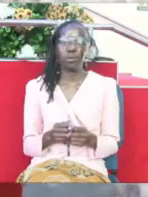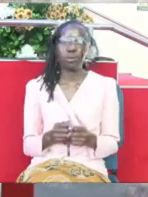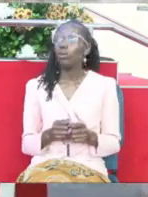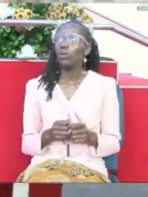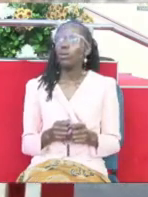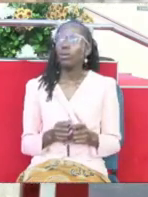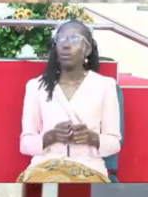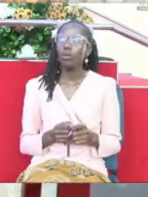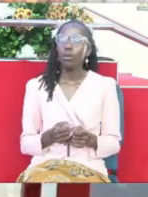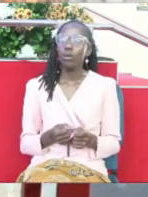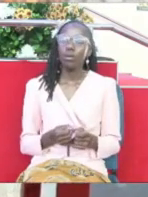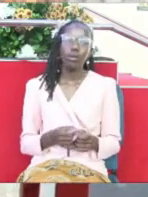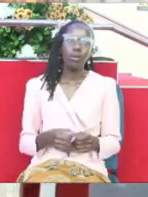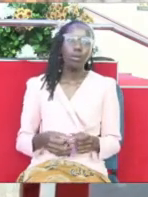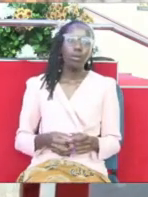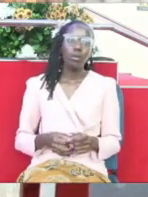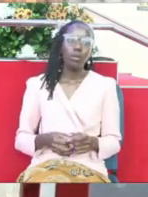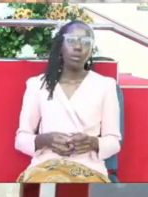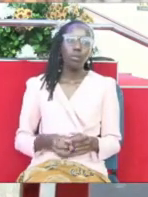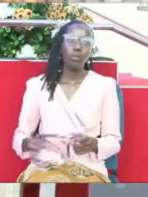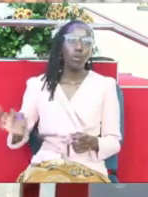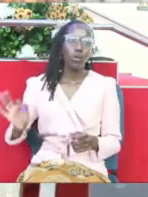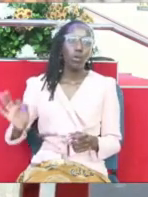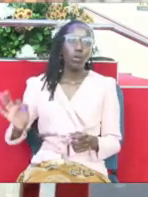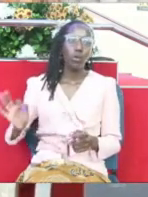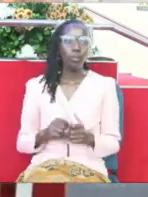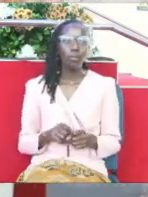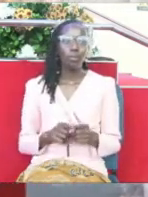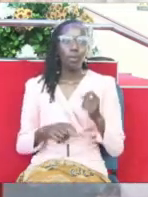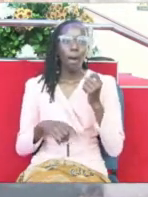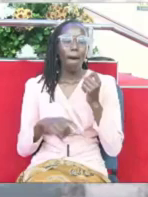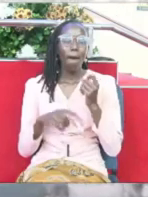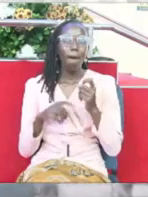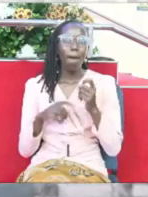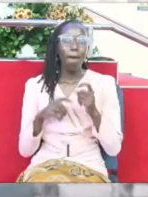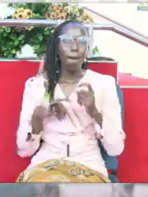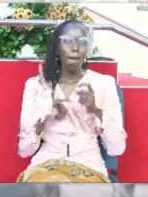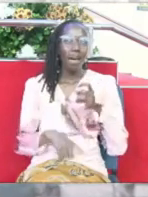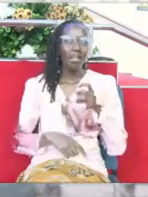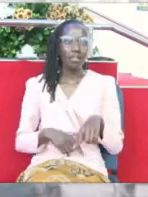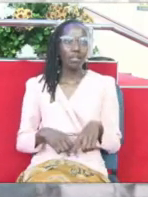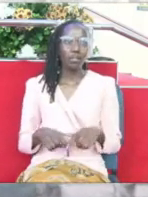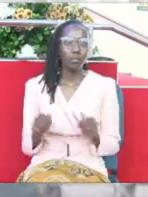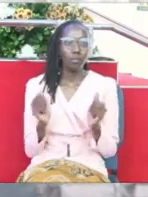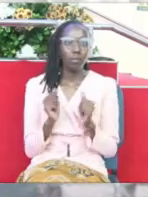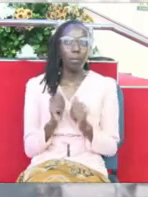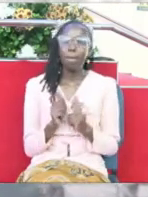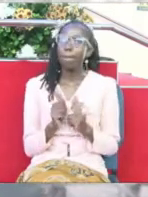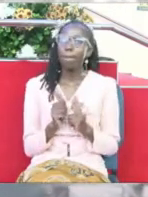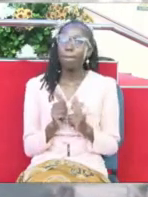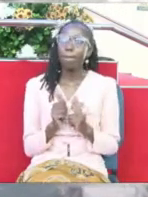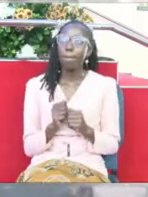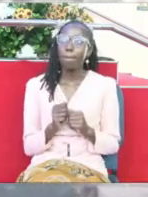say we have interacted with the Lord Jesus Christ. Lazima tuwe katika ile nafasi ya kusema kwamba tumeingiliana na huyu Bwana Yesu. We must